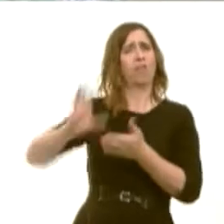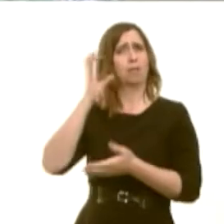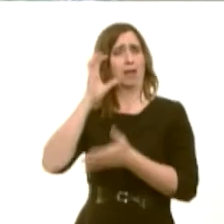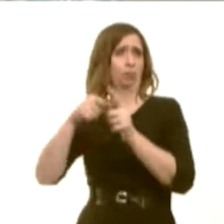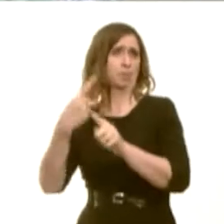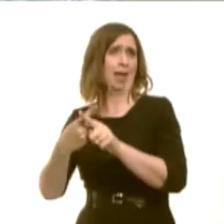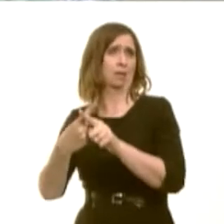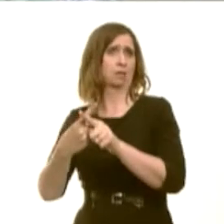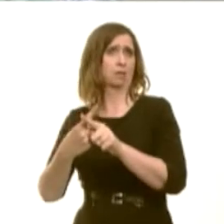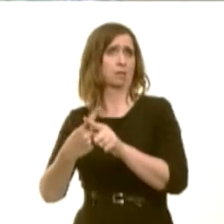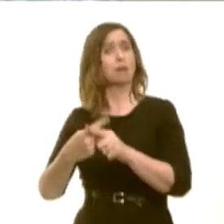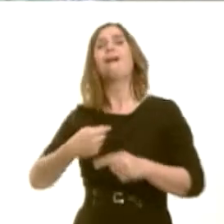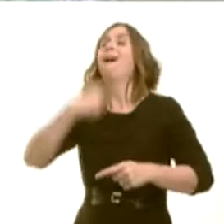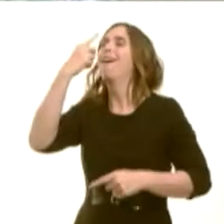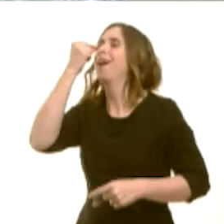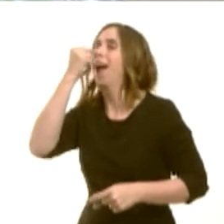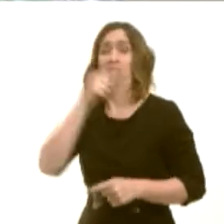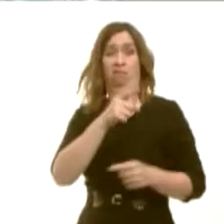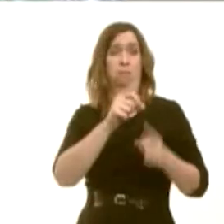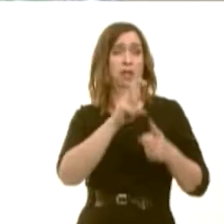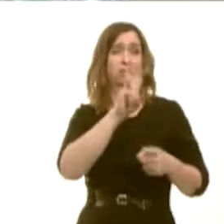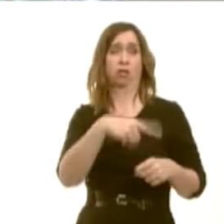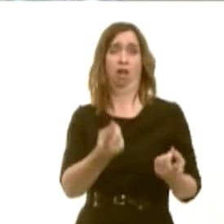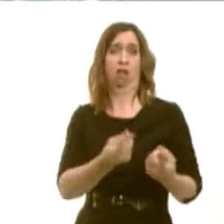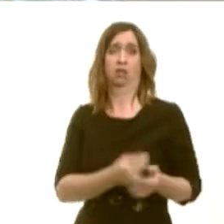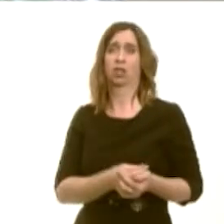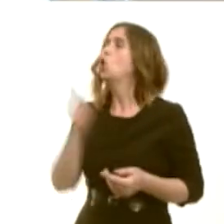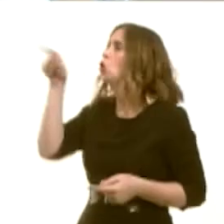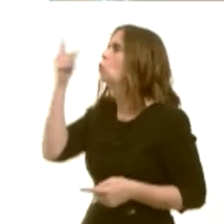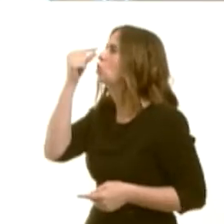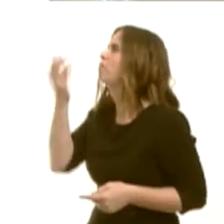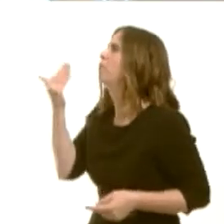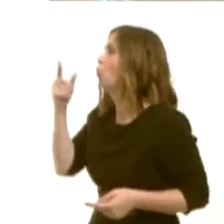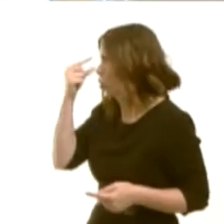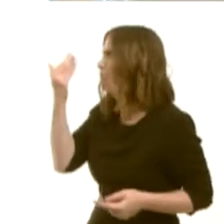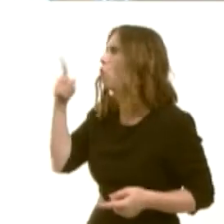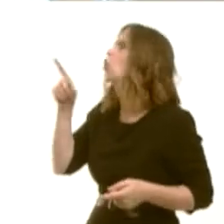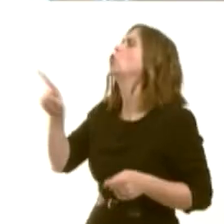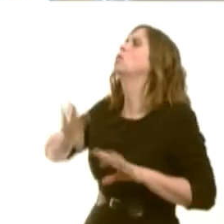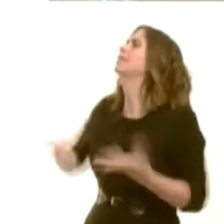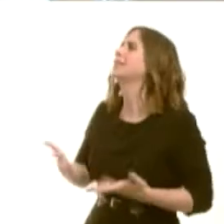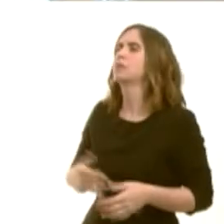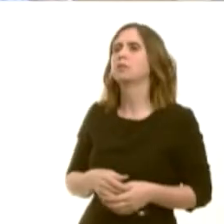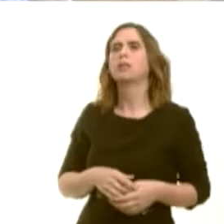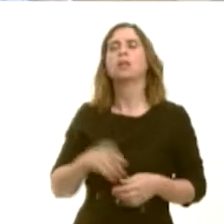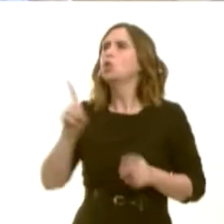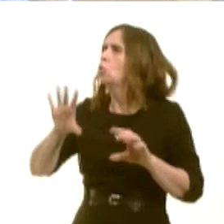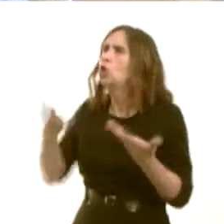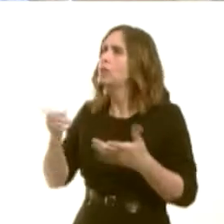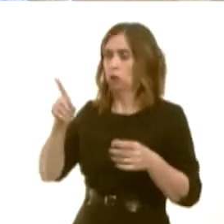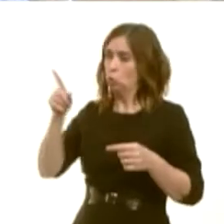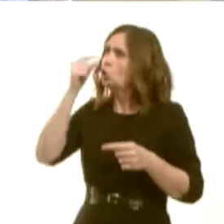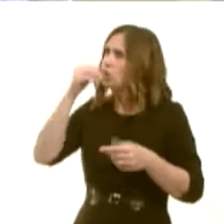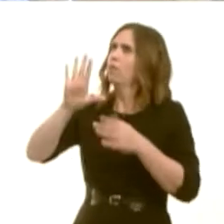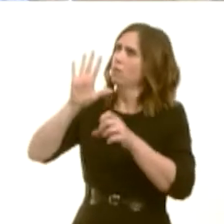unlike her party, we're in a position to actually do this for the people turned of down that Wales. chance. And the reality is, we You all could have ended the know bedroom that as tax. far You turned down as the